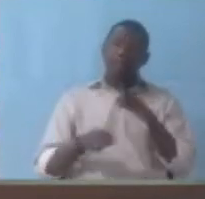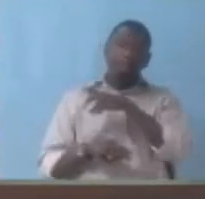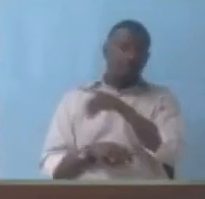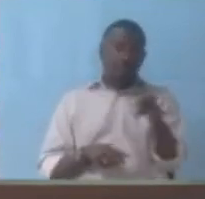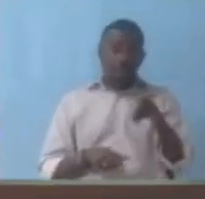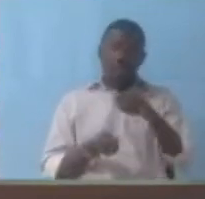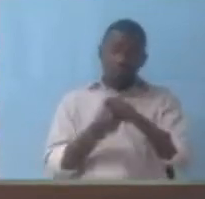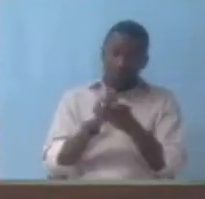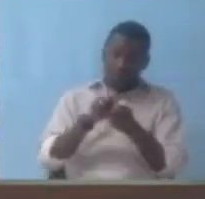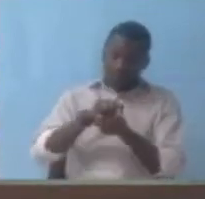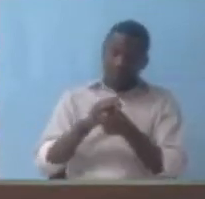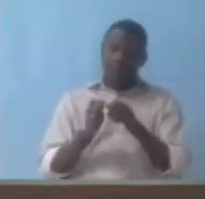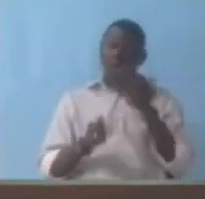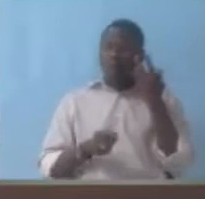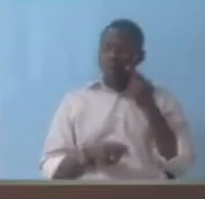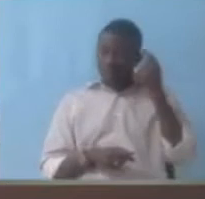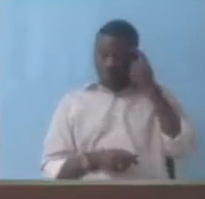fit.